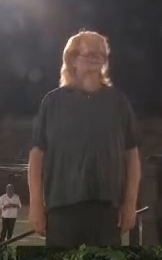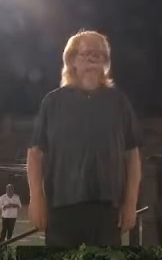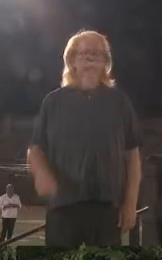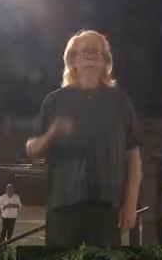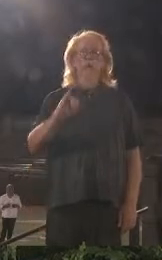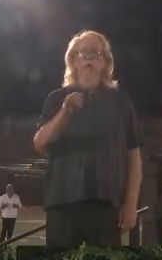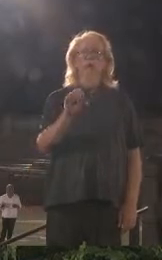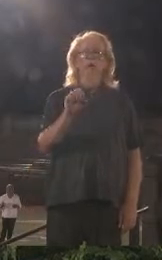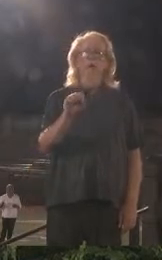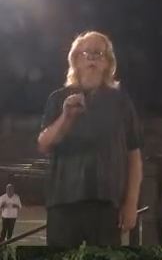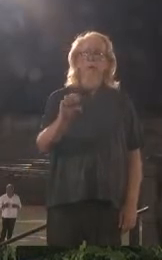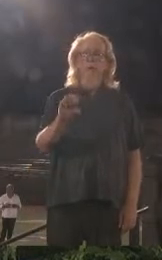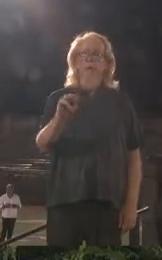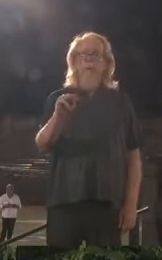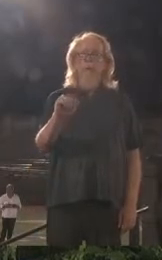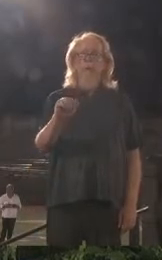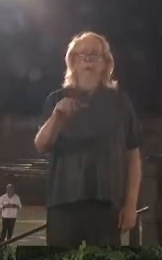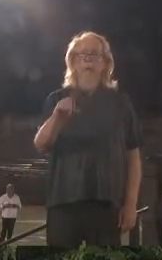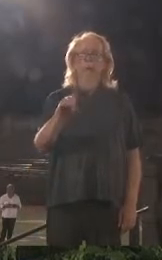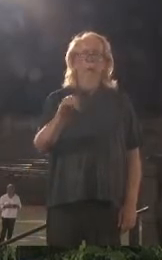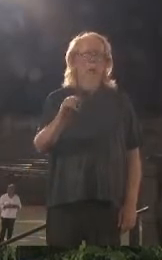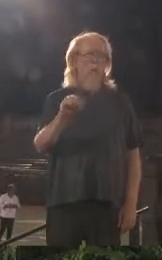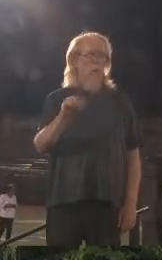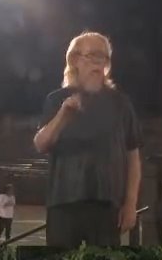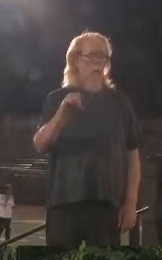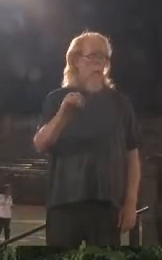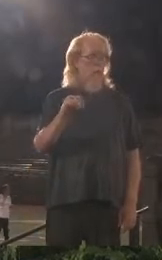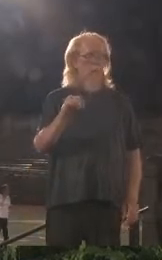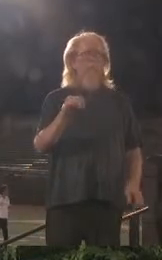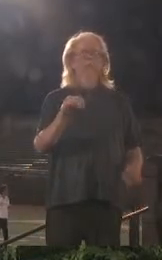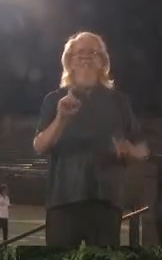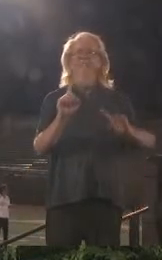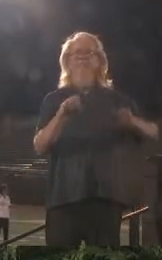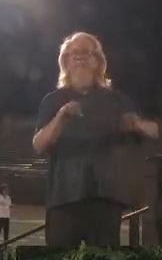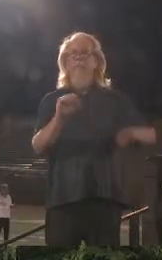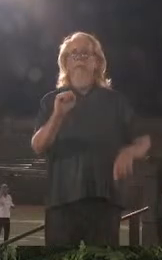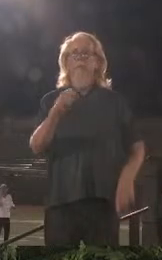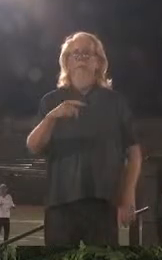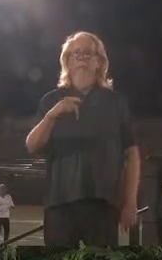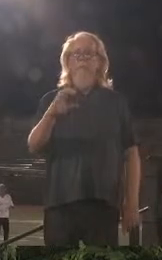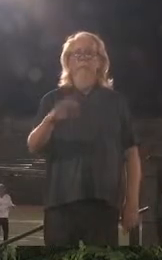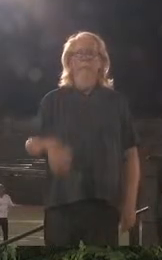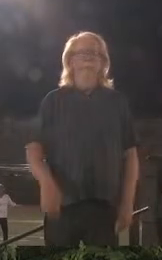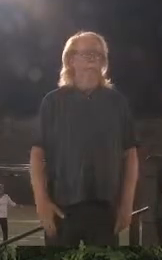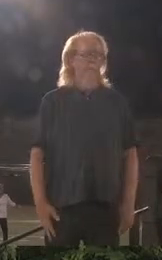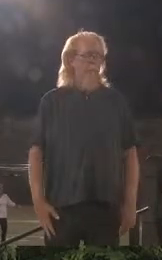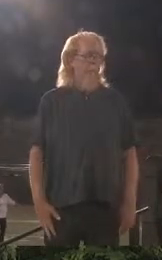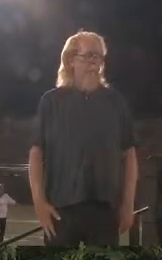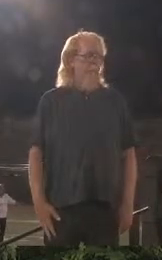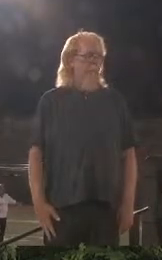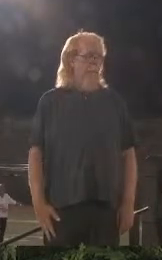Jesse James Maldonado will be attending St. Philip's College.